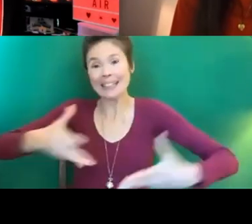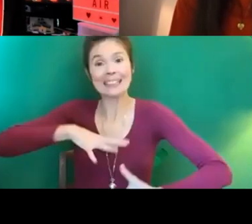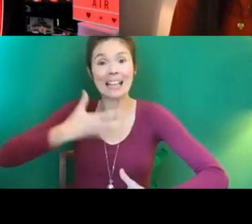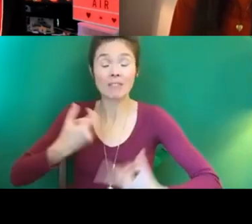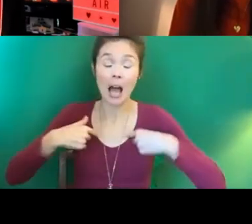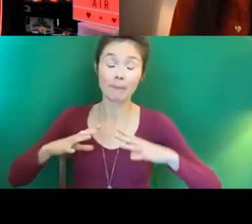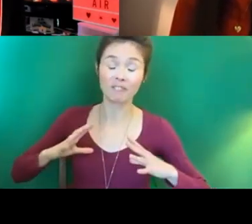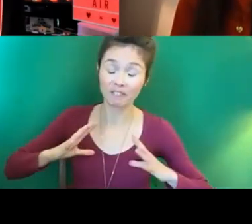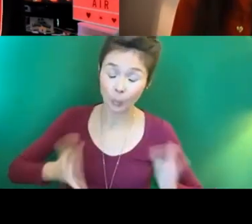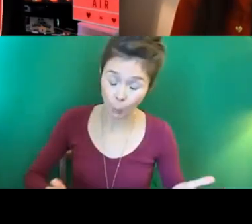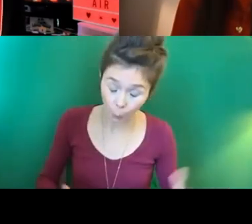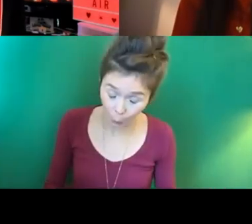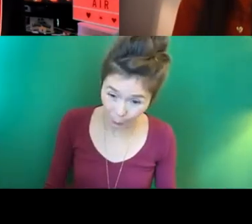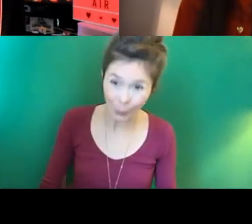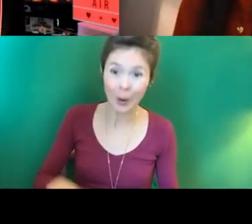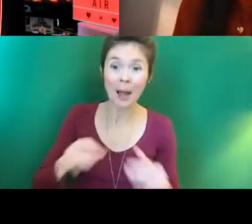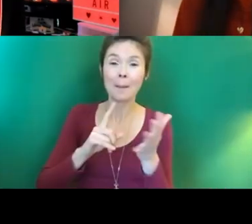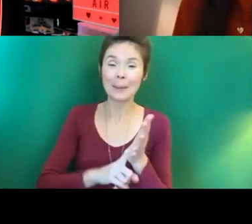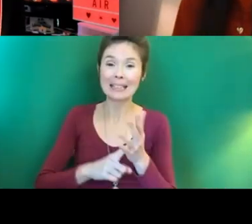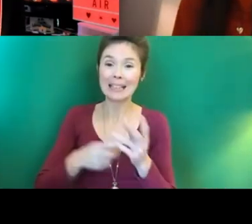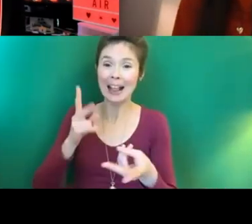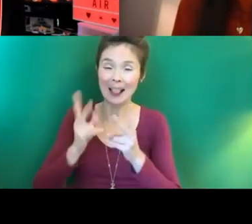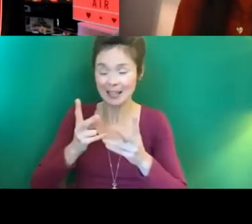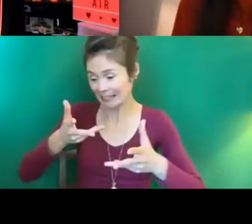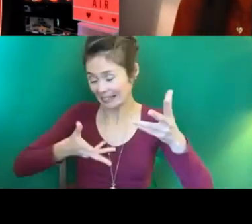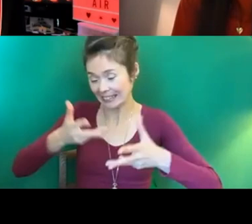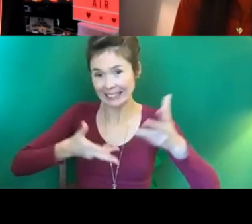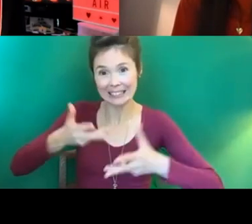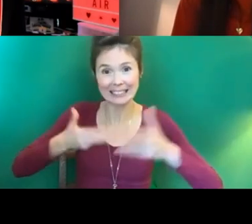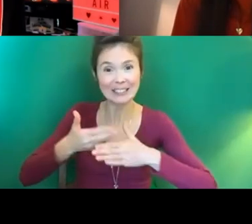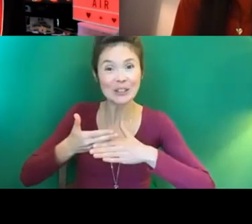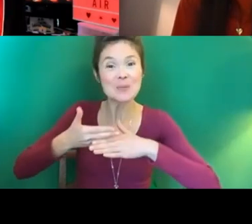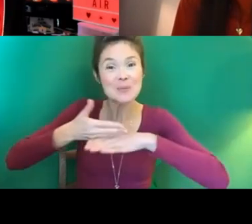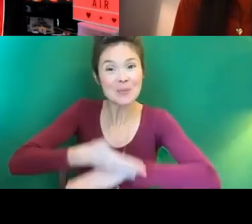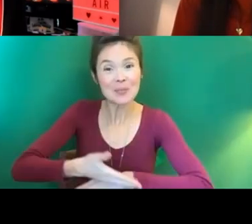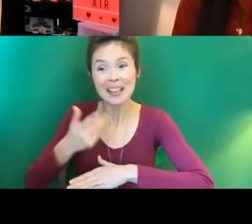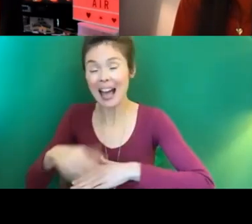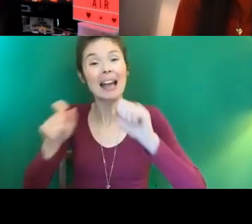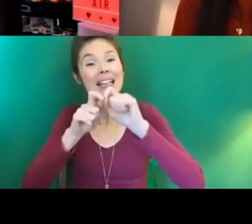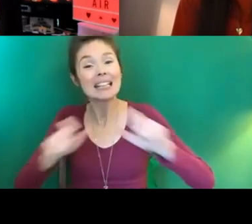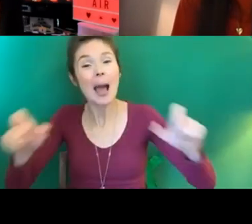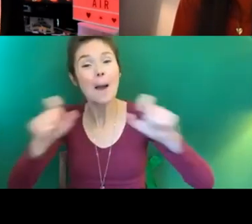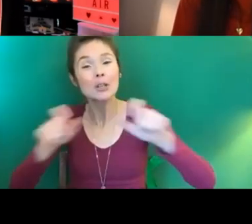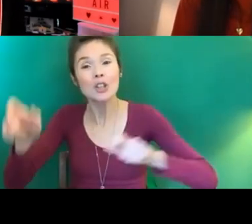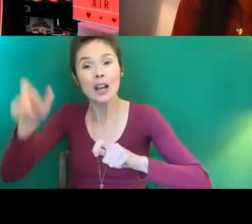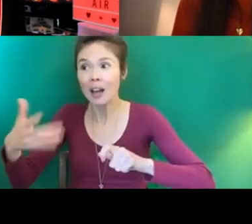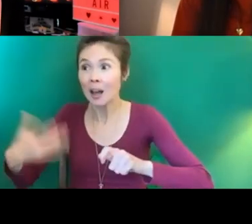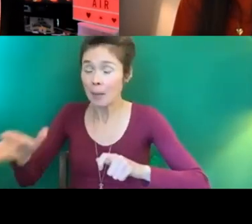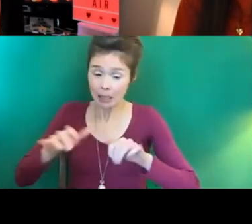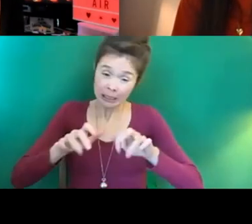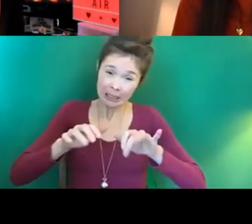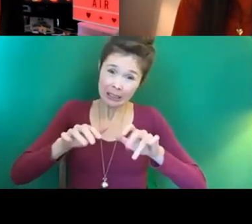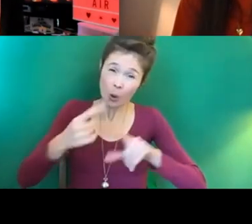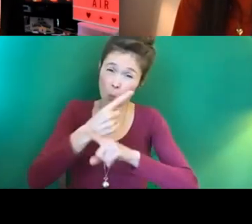fatiguing. Our BSL interpreters have worked, and our captioner has been live for the last hour and a